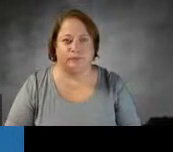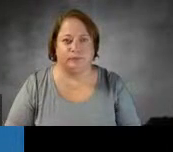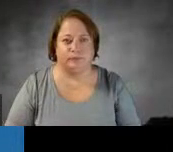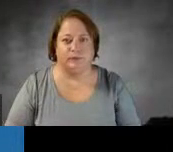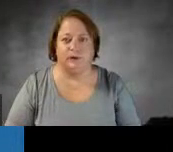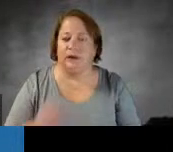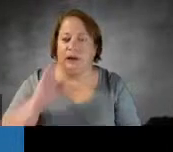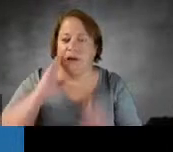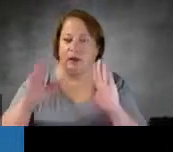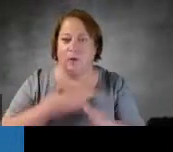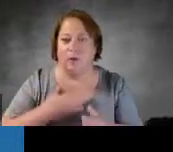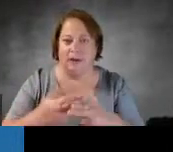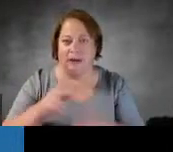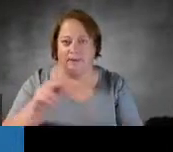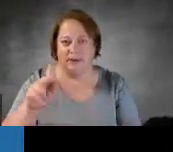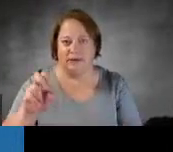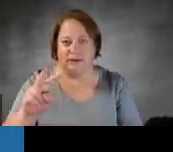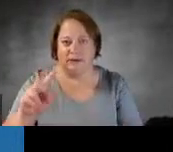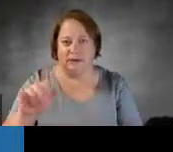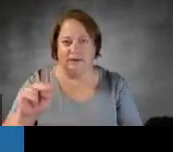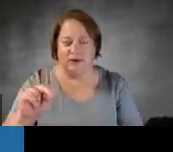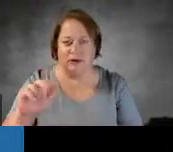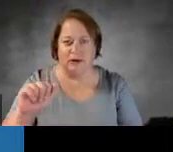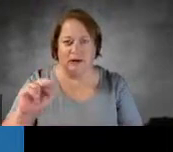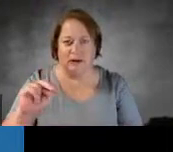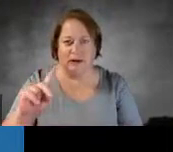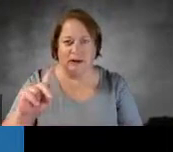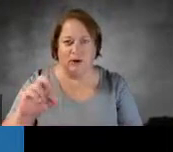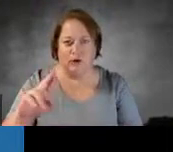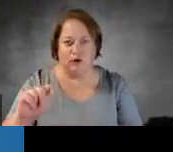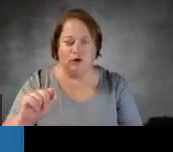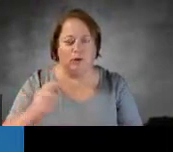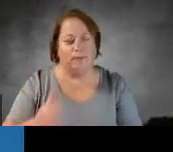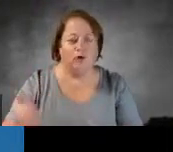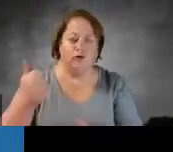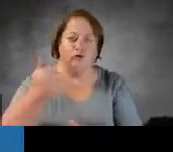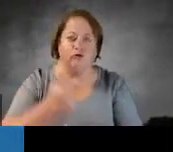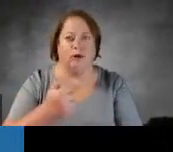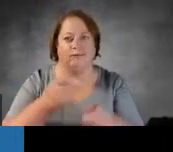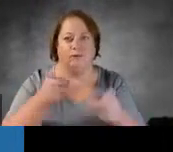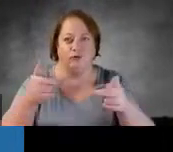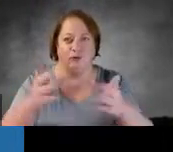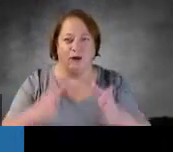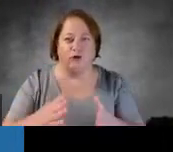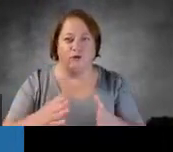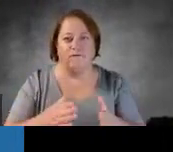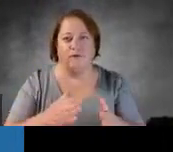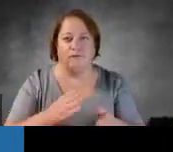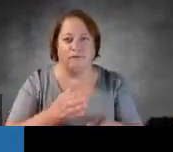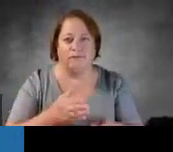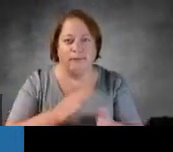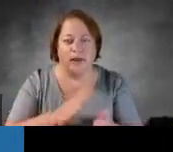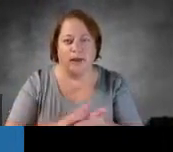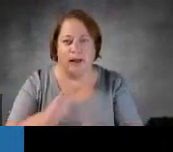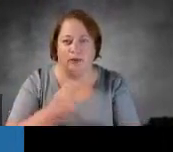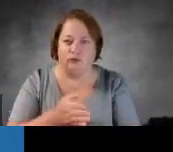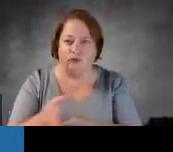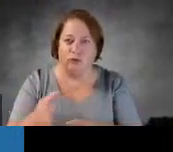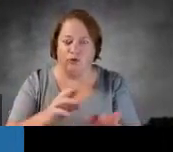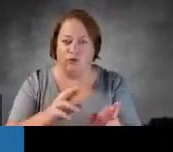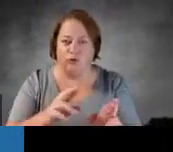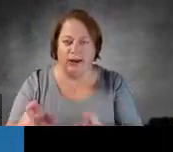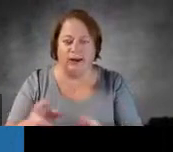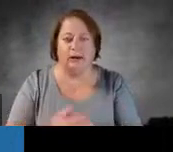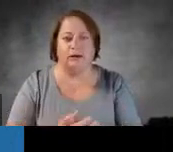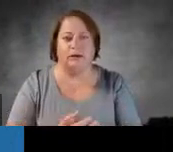Hi, everybody. My name is Kevin Andert. I'm the Executive Director of Career and Technical Education in College and Career Readiness. So I'm going to give you a quick update